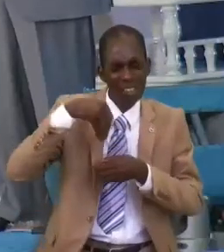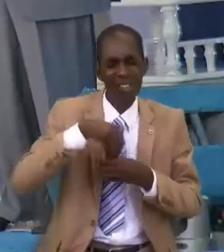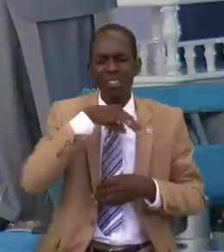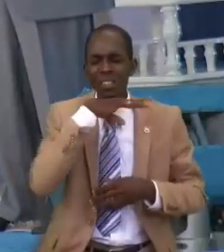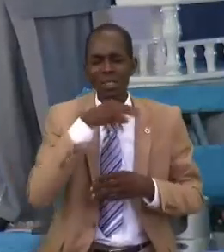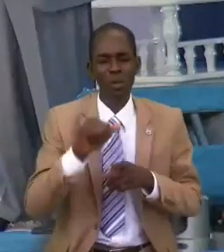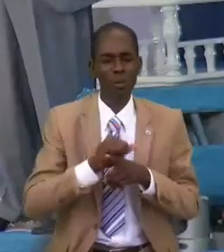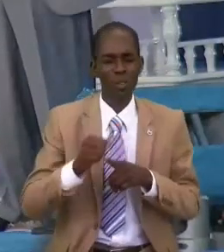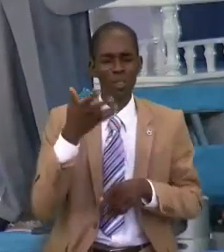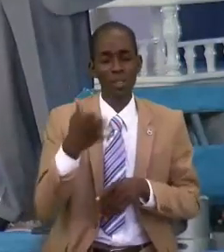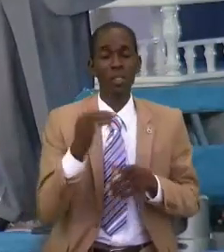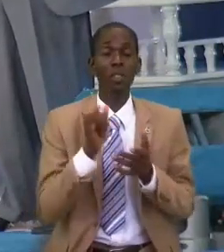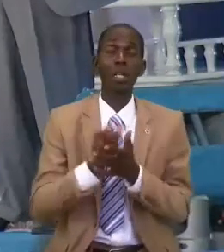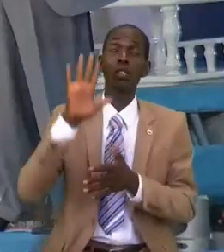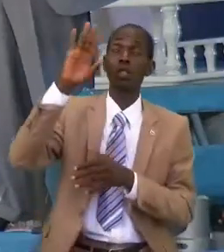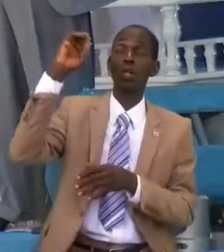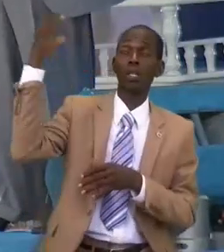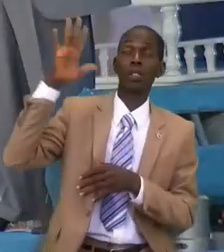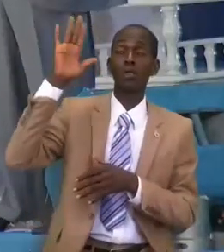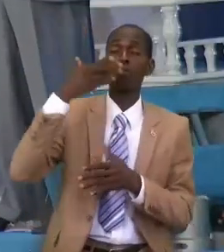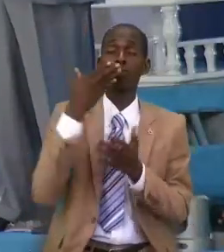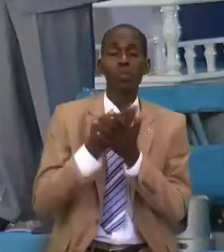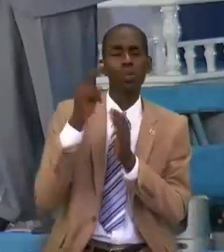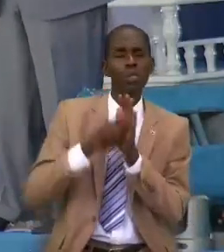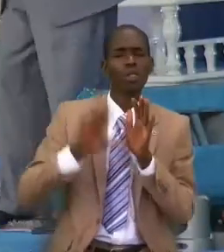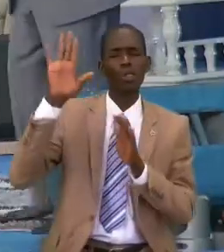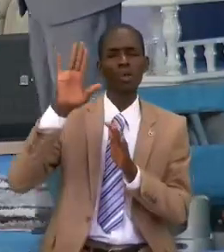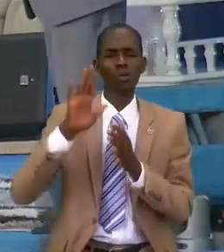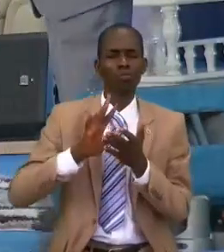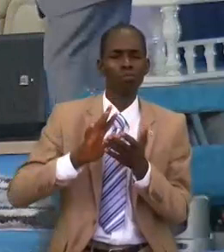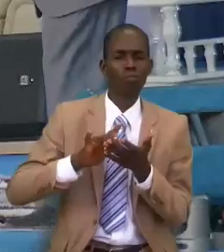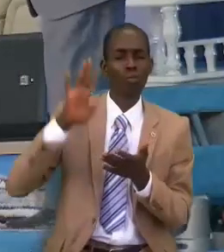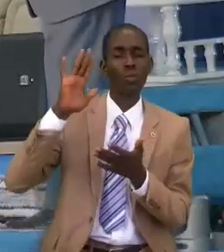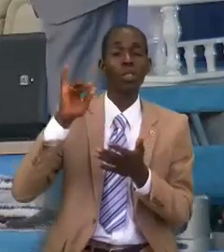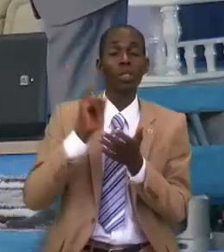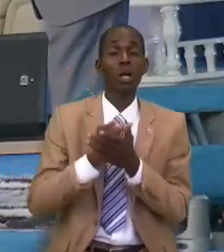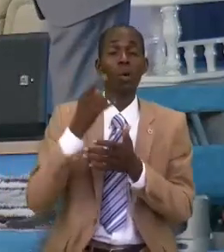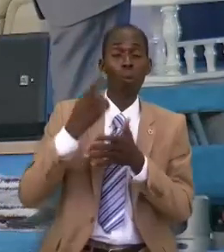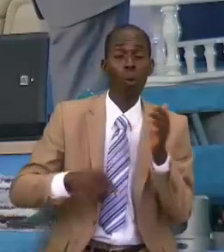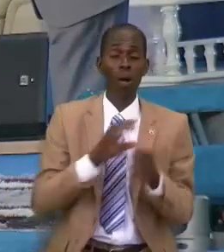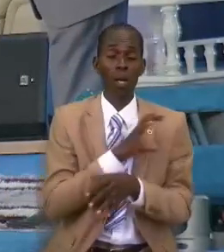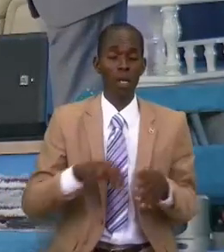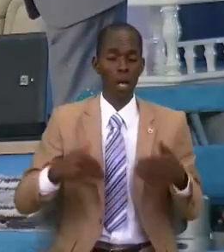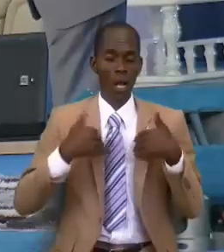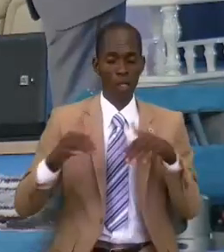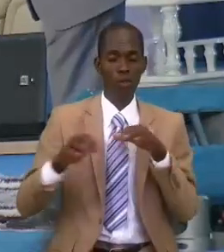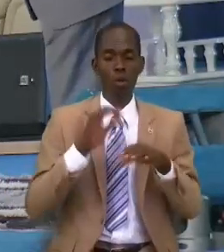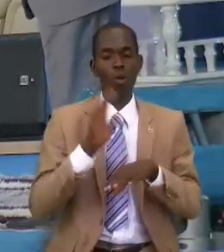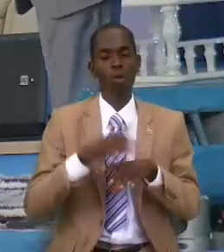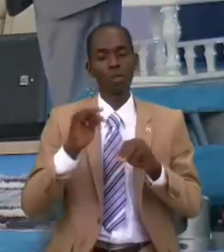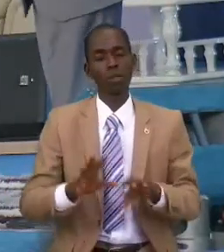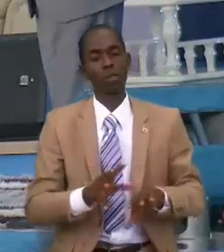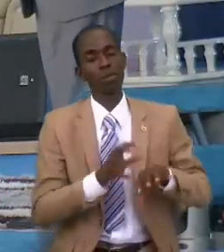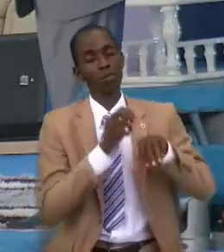your glory, and that what Christ has done on the cross of Calvary will be effective in every heart and in every